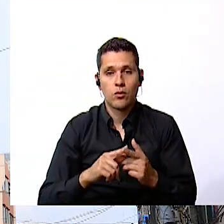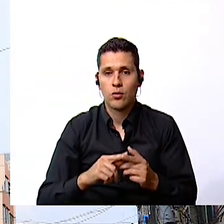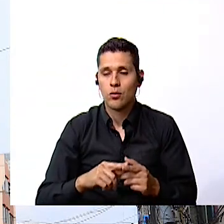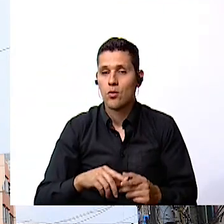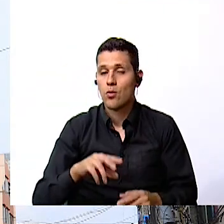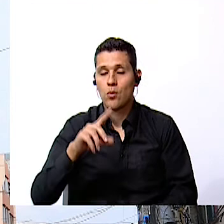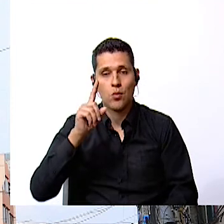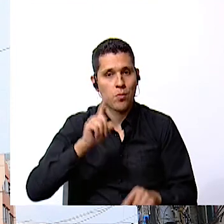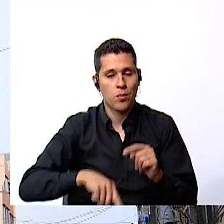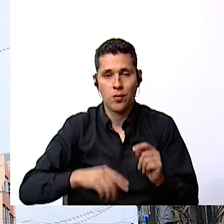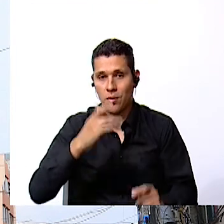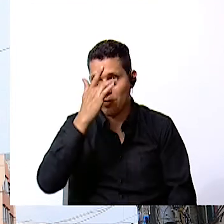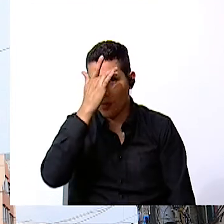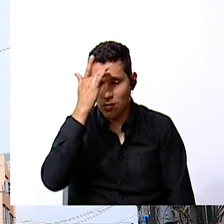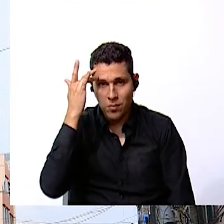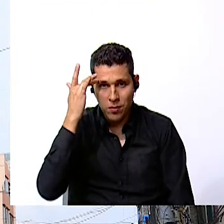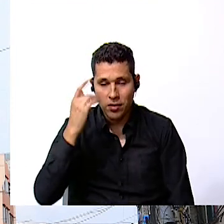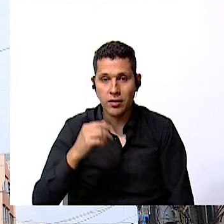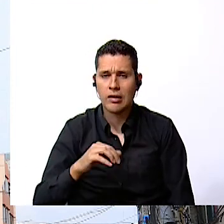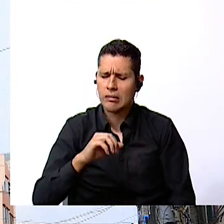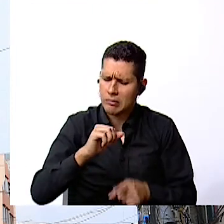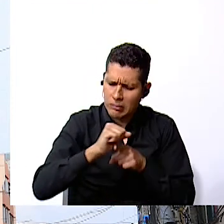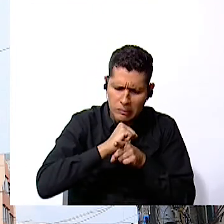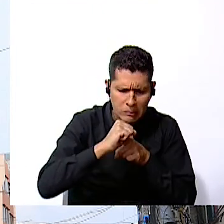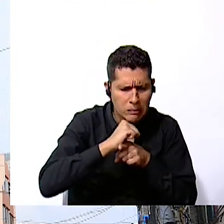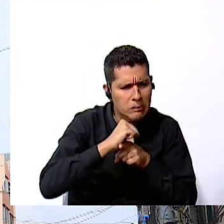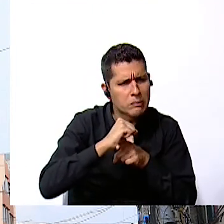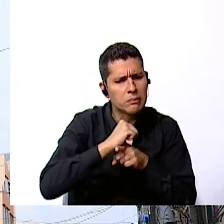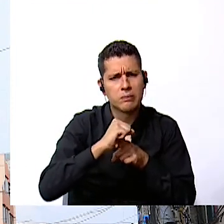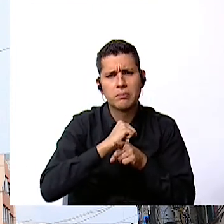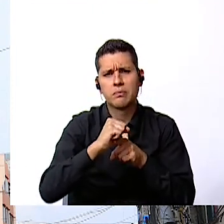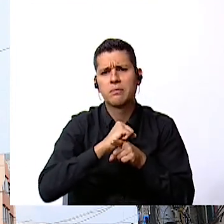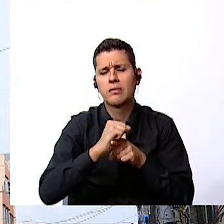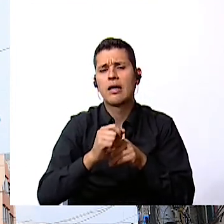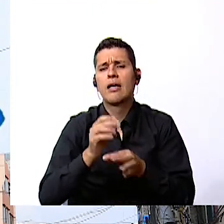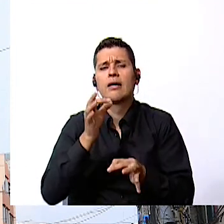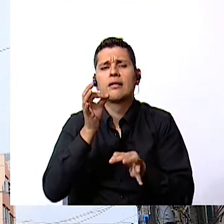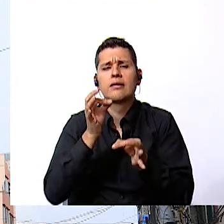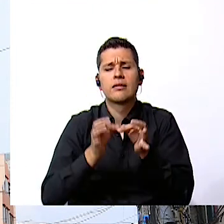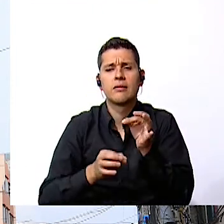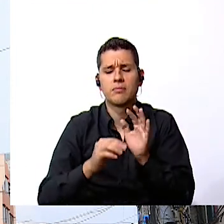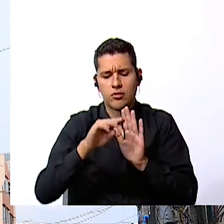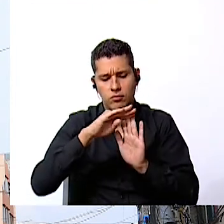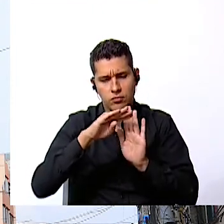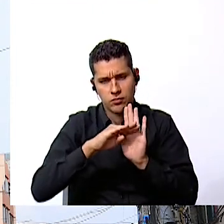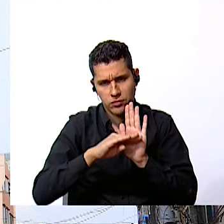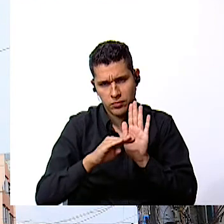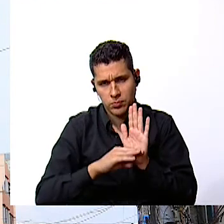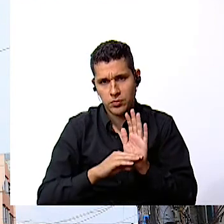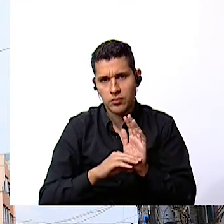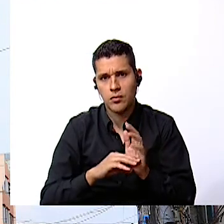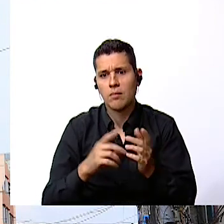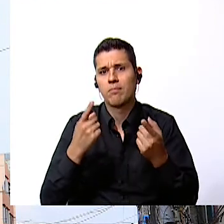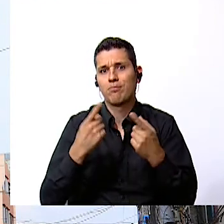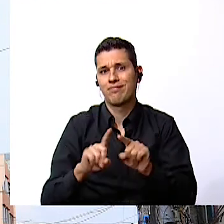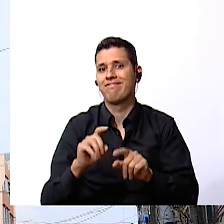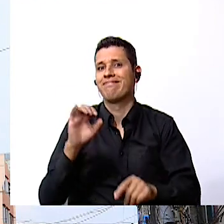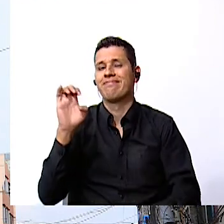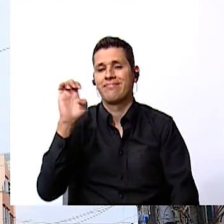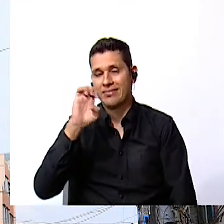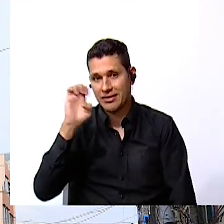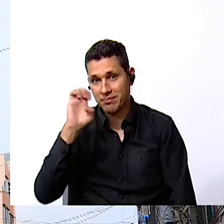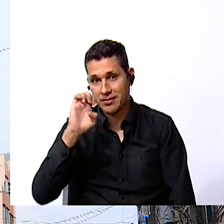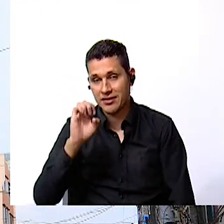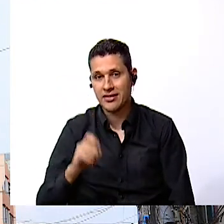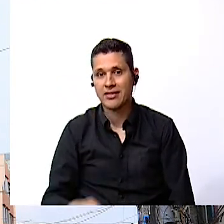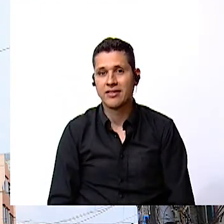okay, to practice the simple instructions in case of an emergency. First of